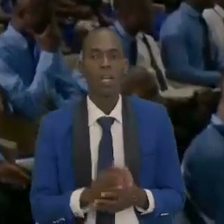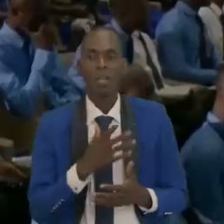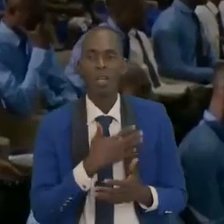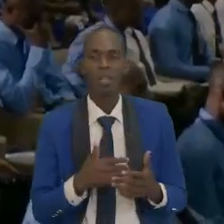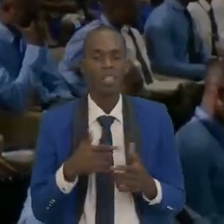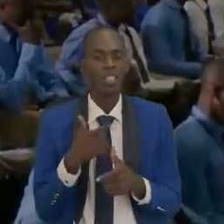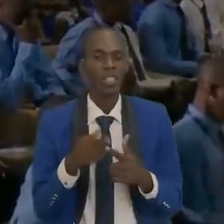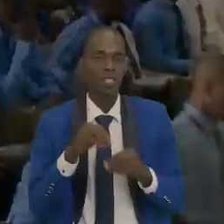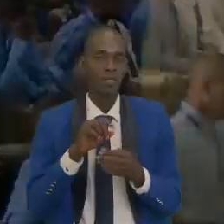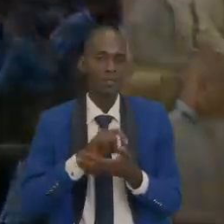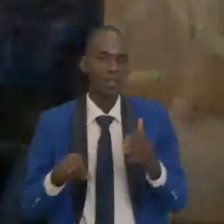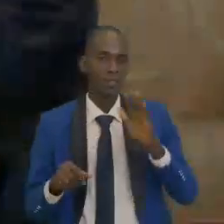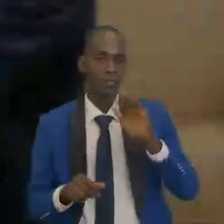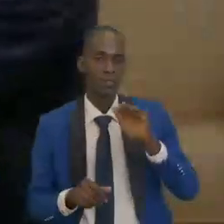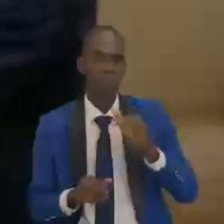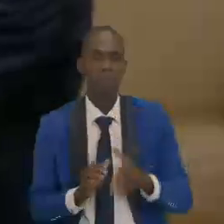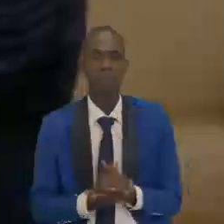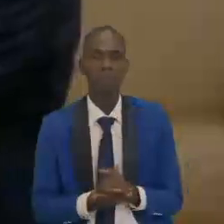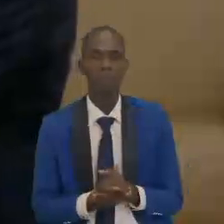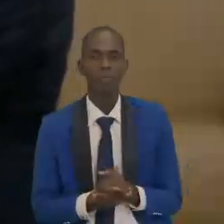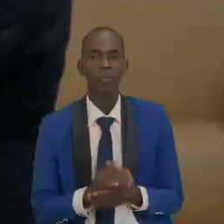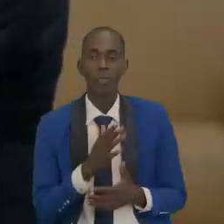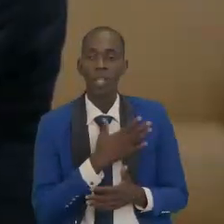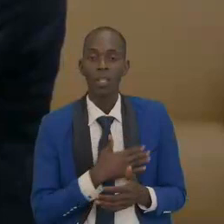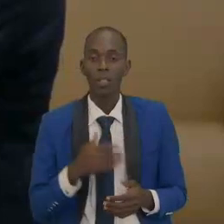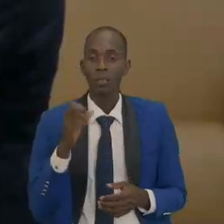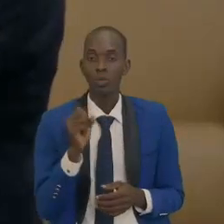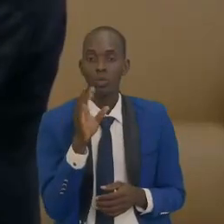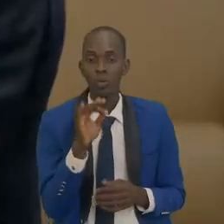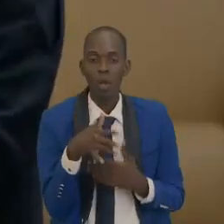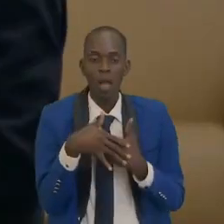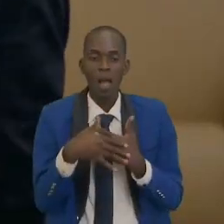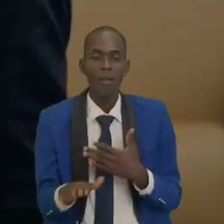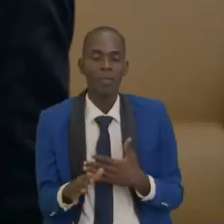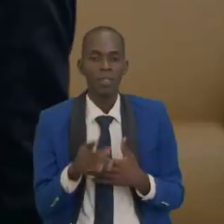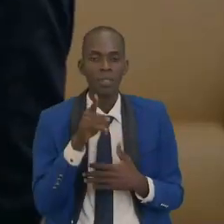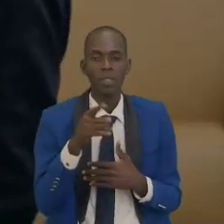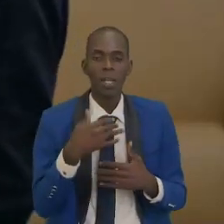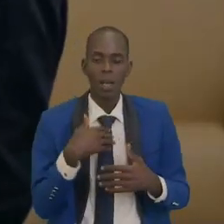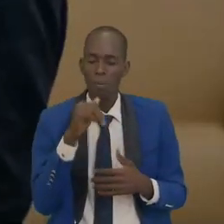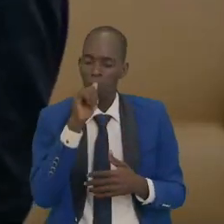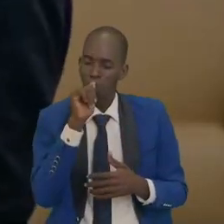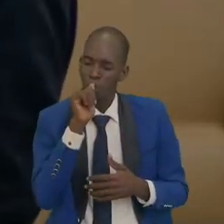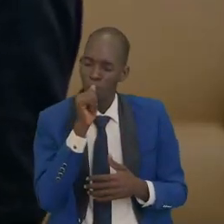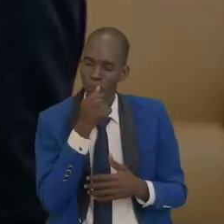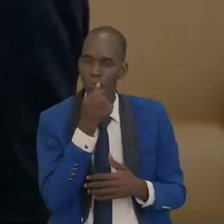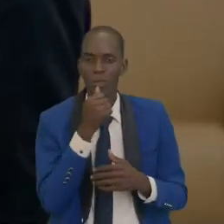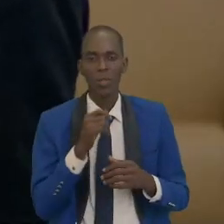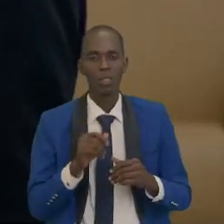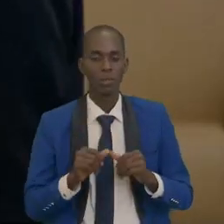you know and so are tired patiently endured he